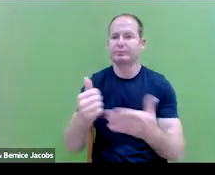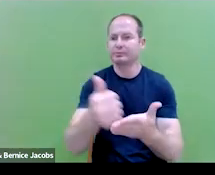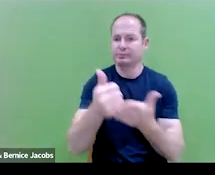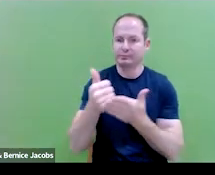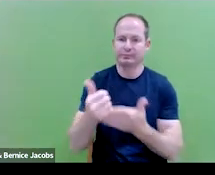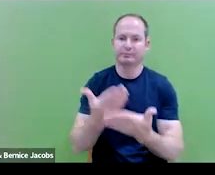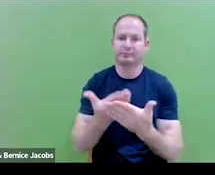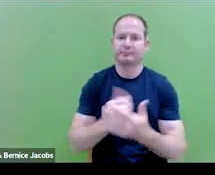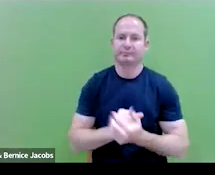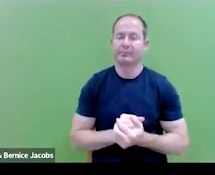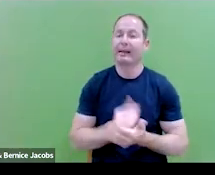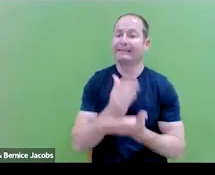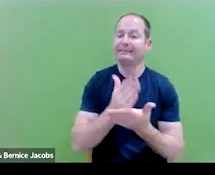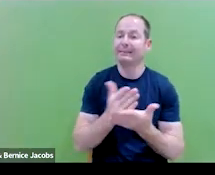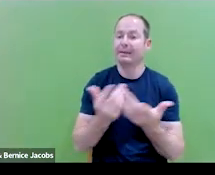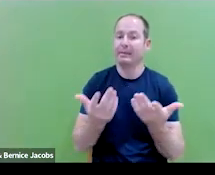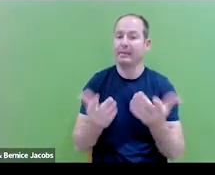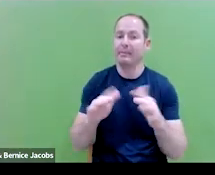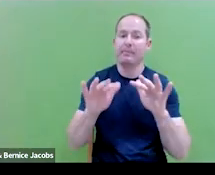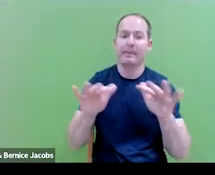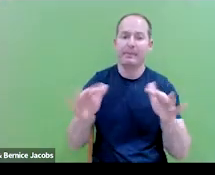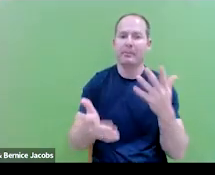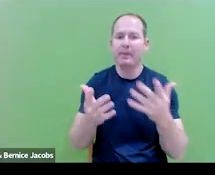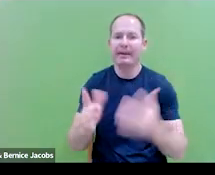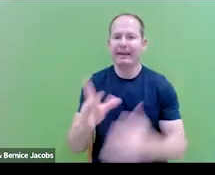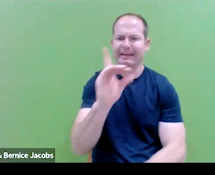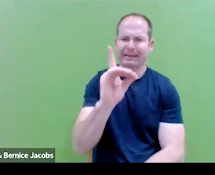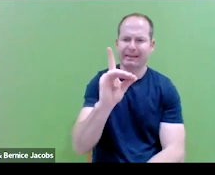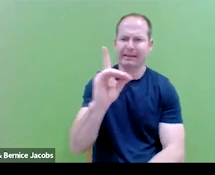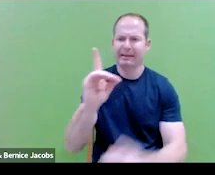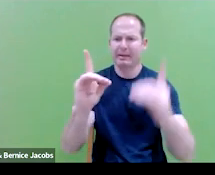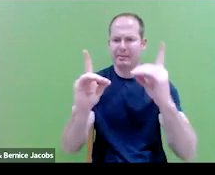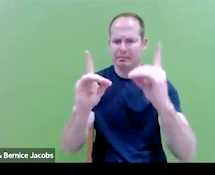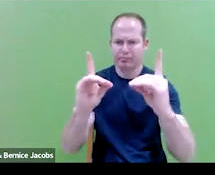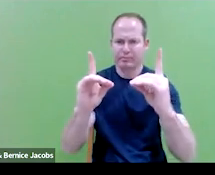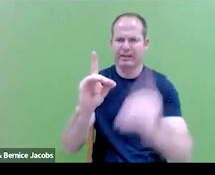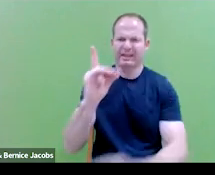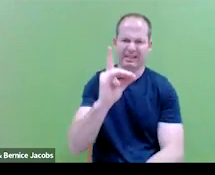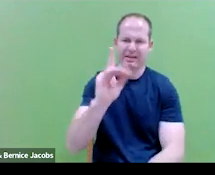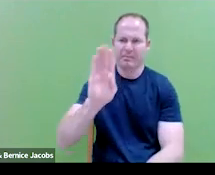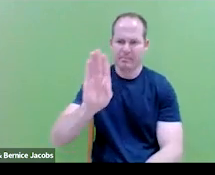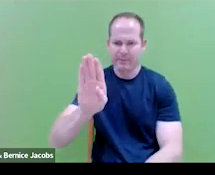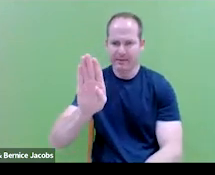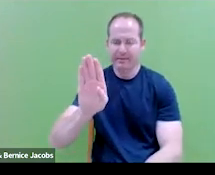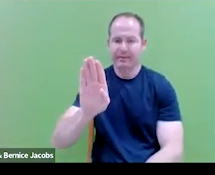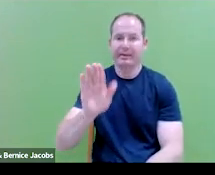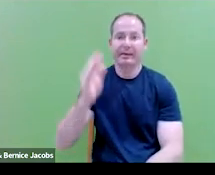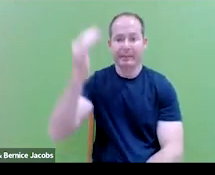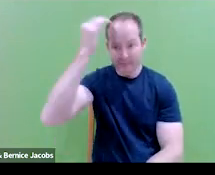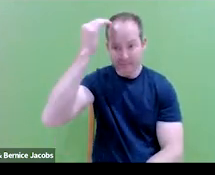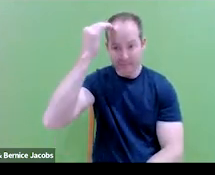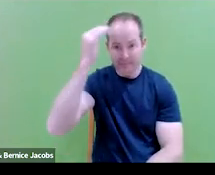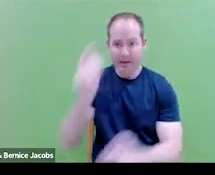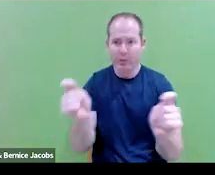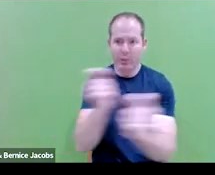and Q. So any of those letters that kind of look similar often get switched, and then the brain can't recognize the word. And